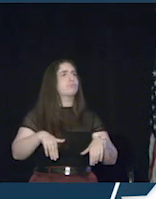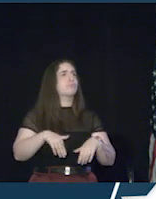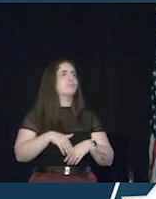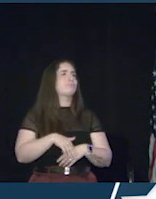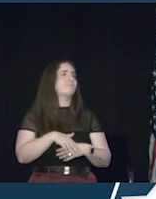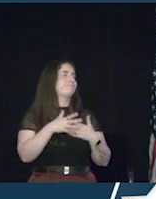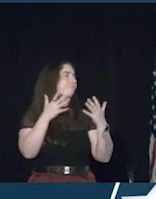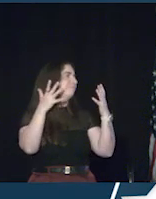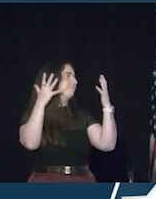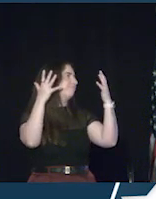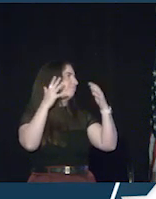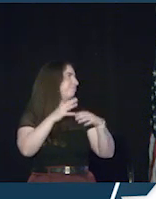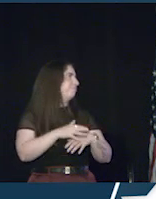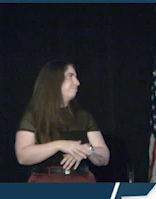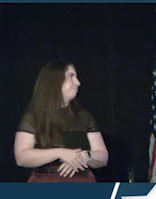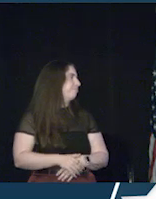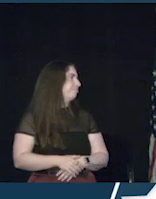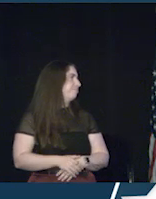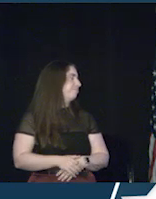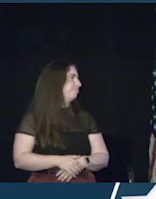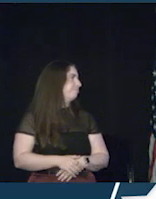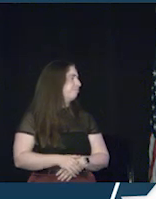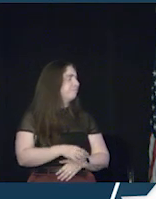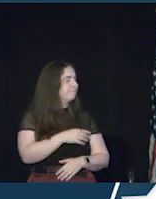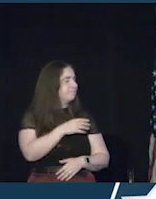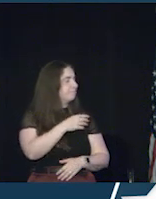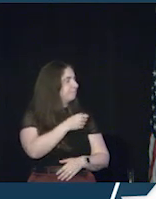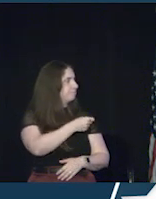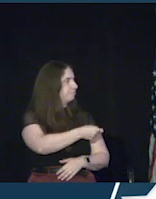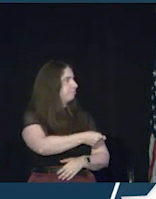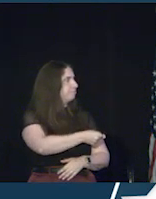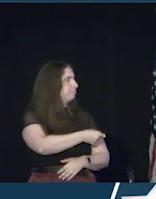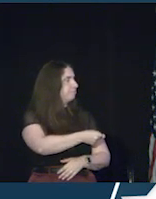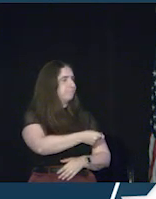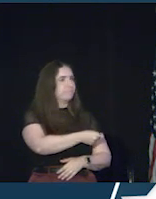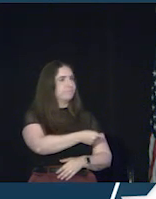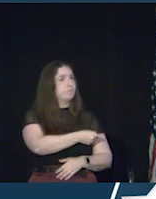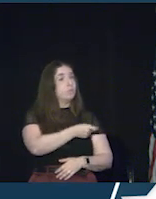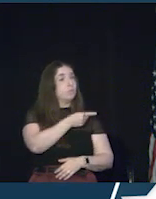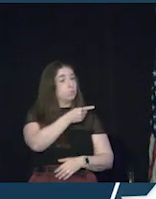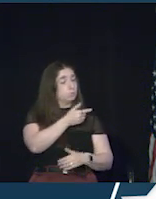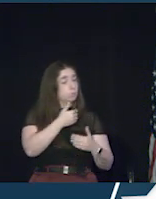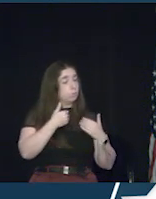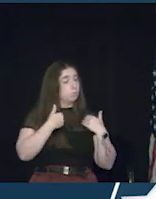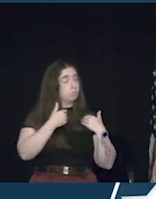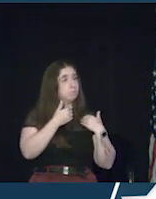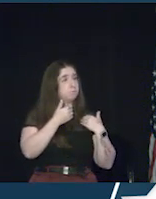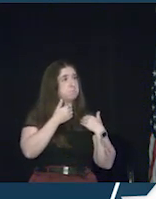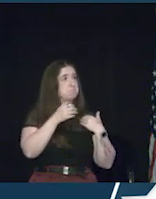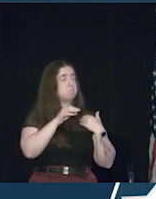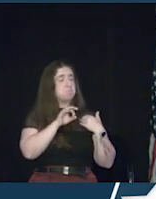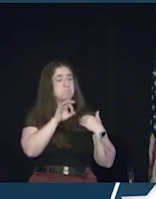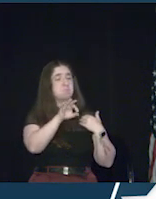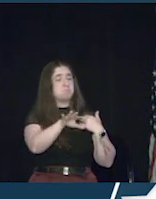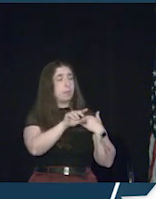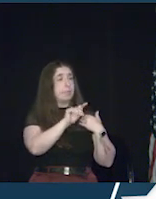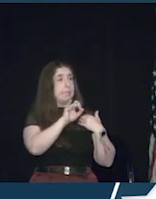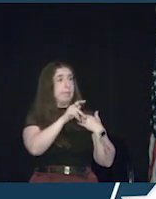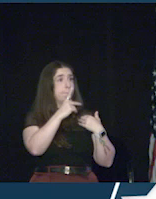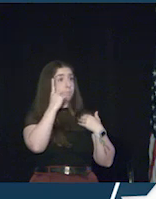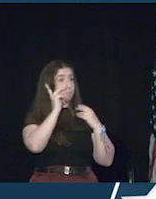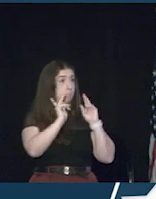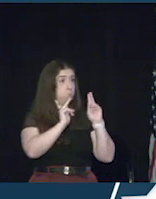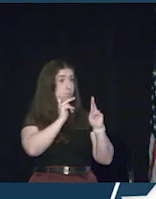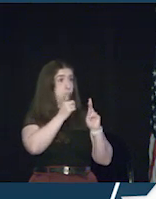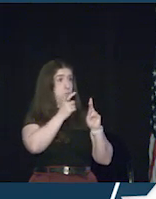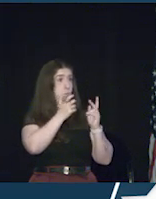Do you have any tips for people who would